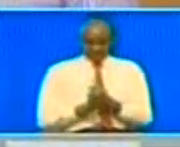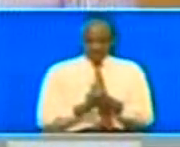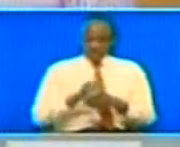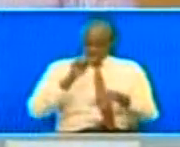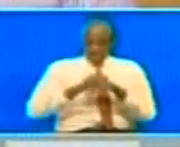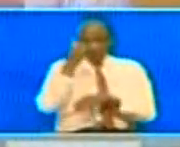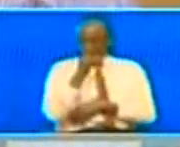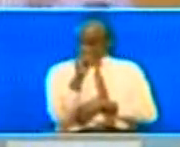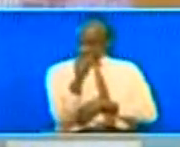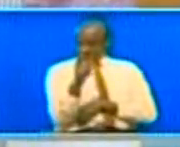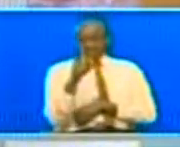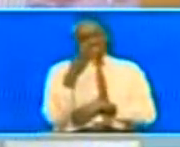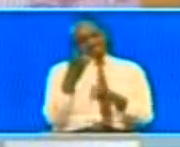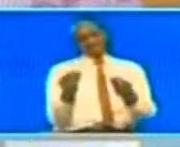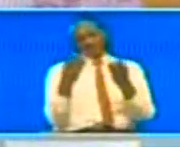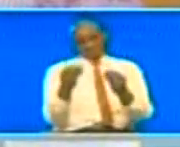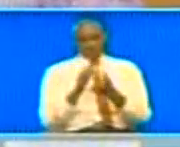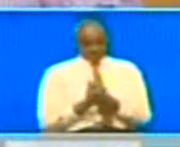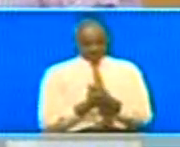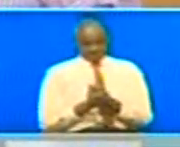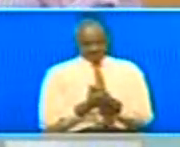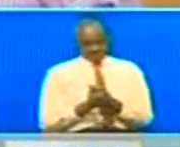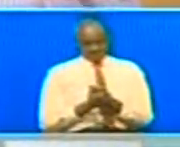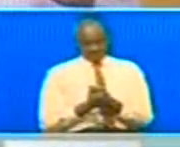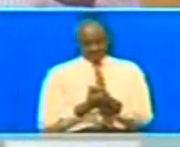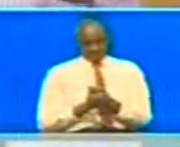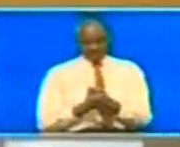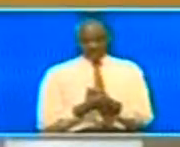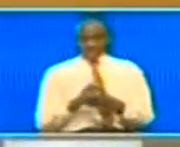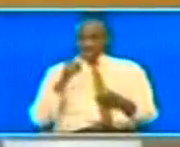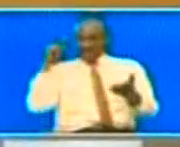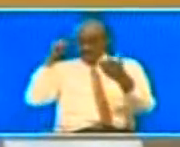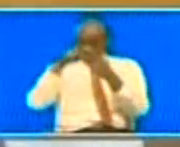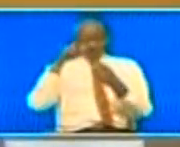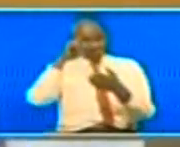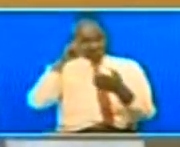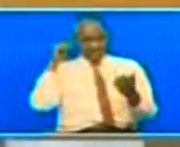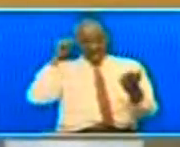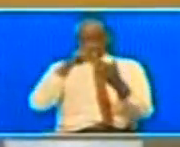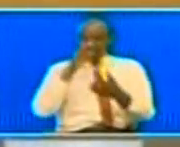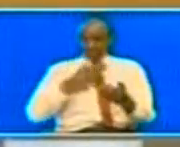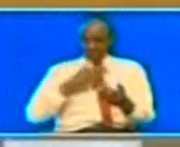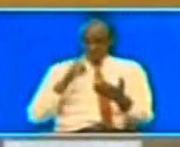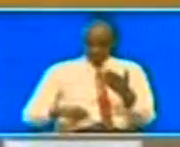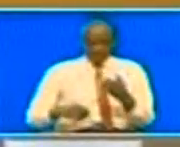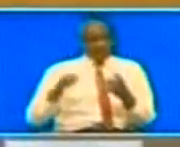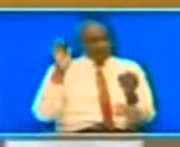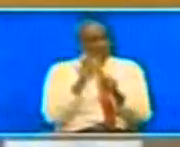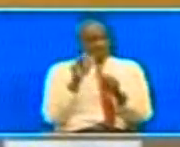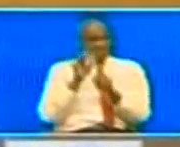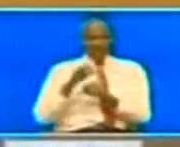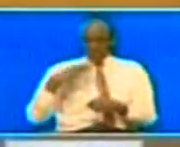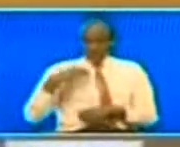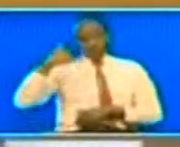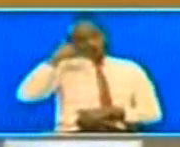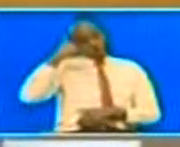Yvonne, it's very simple. The point was that lots of people had been calling